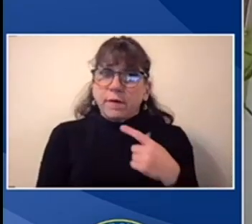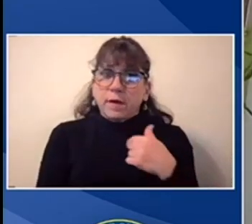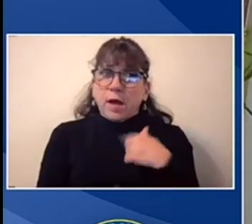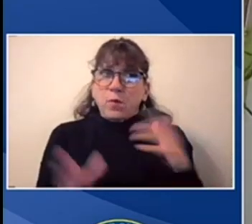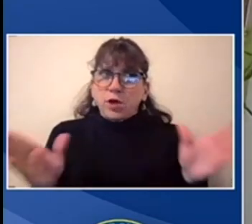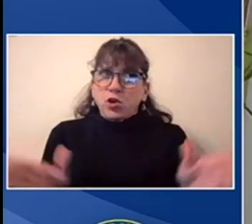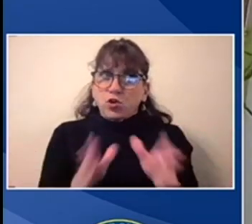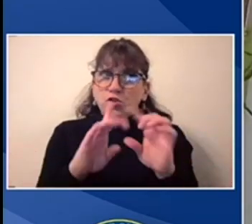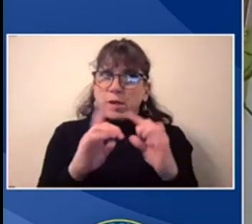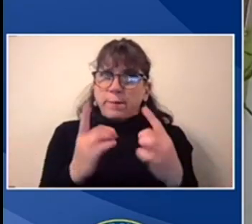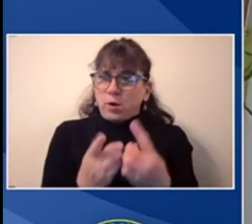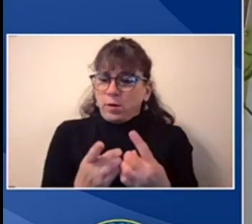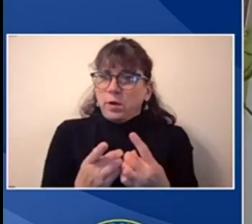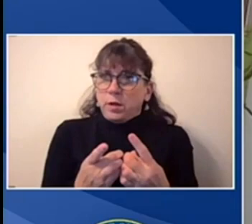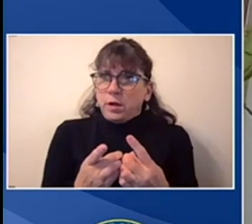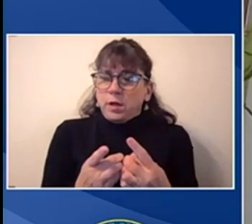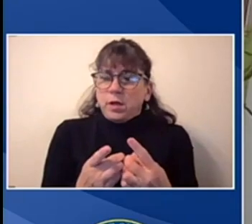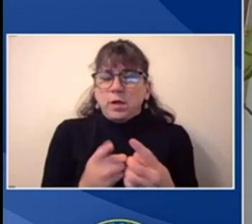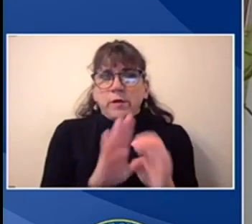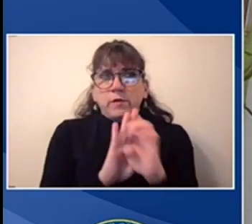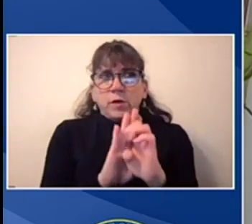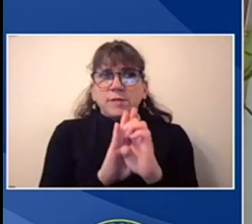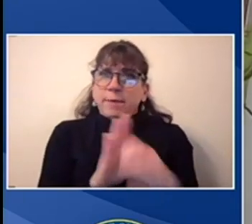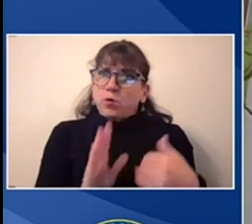department to, for example, have